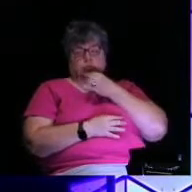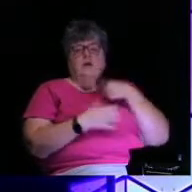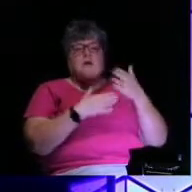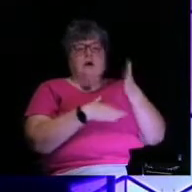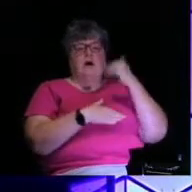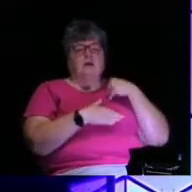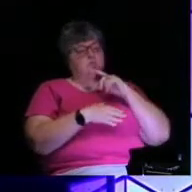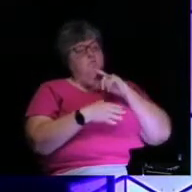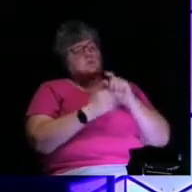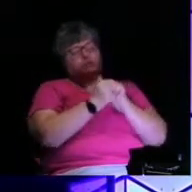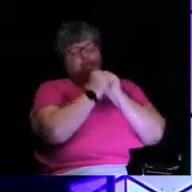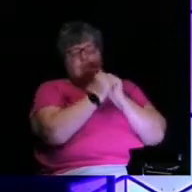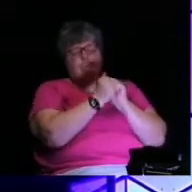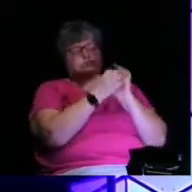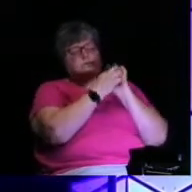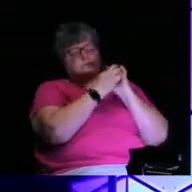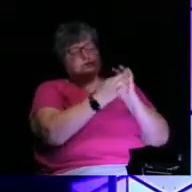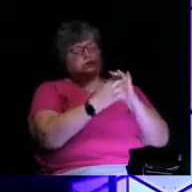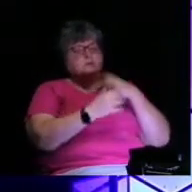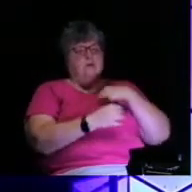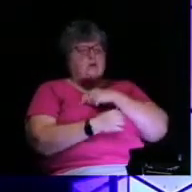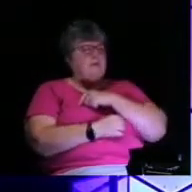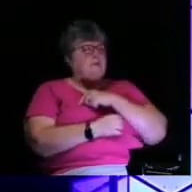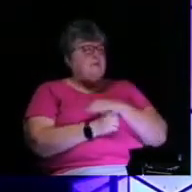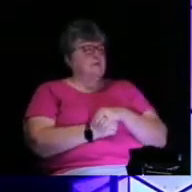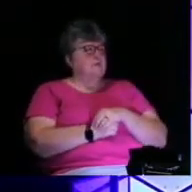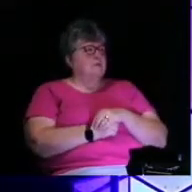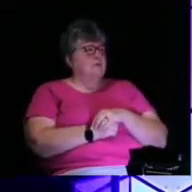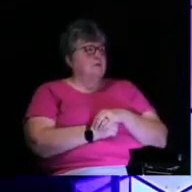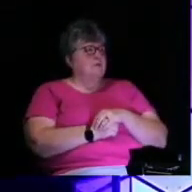together, and Doug spent